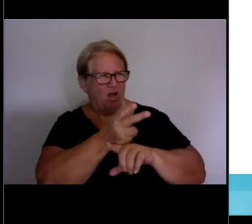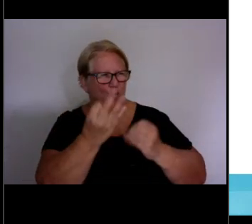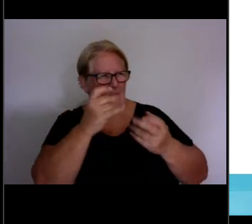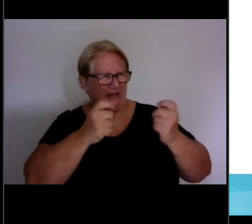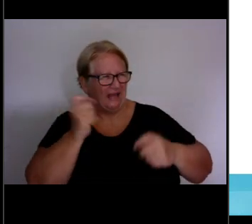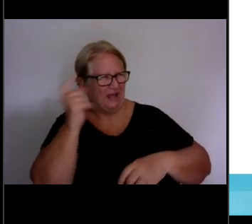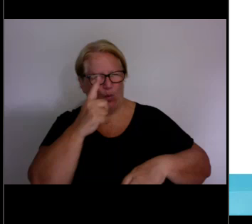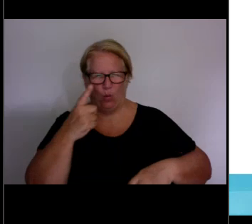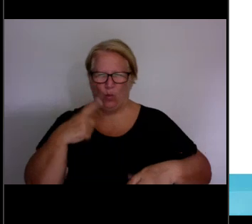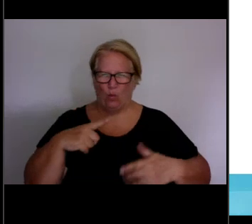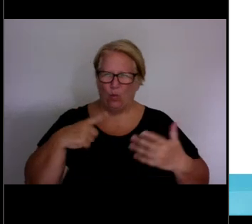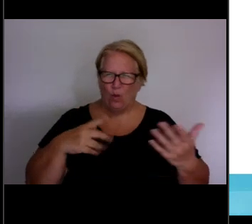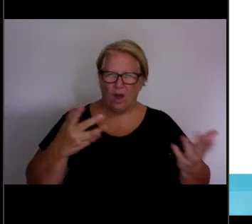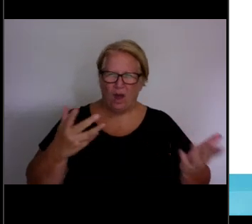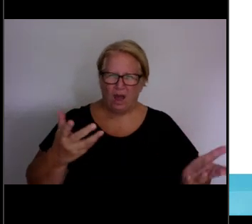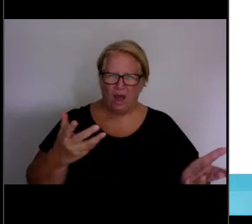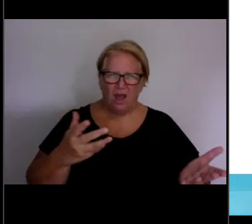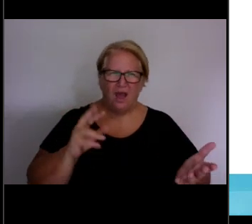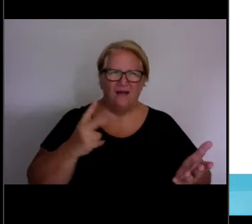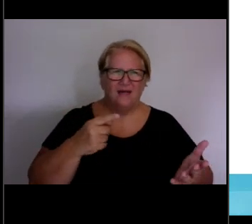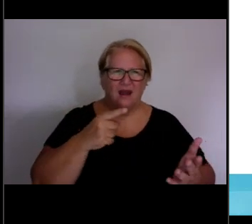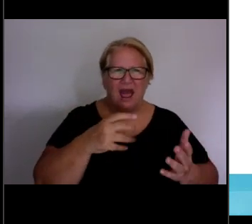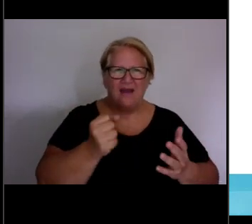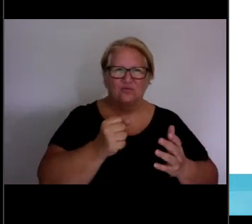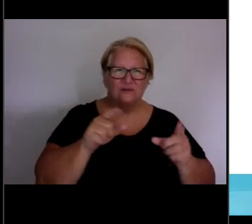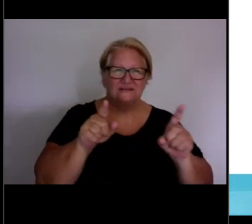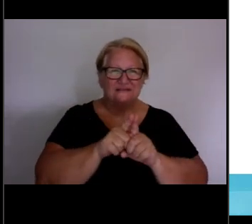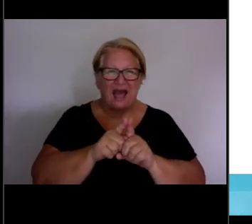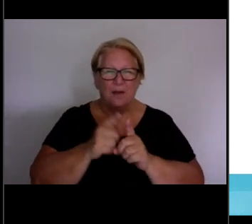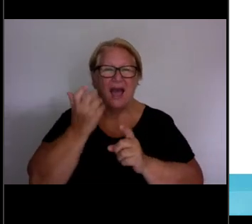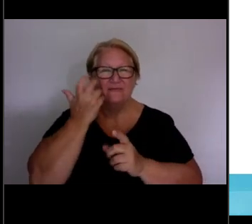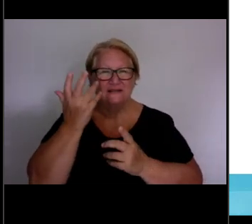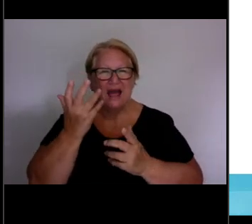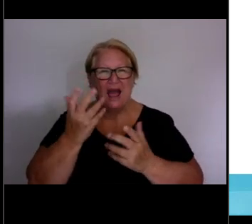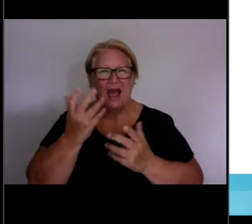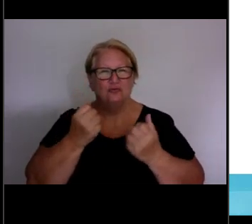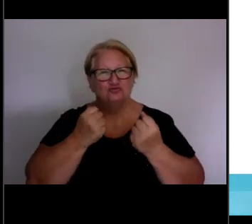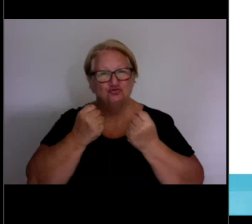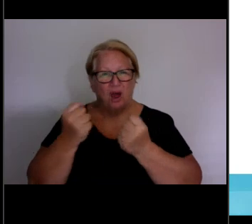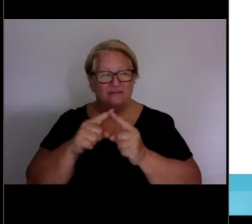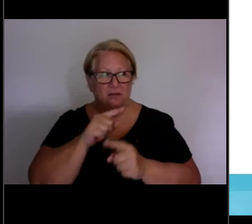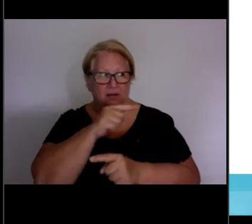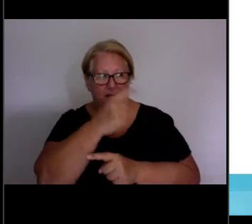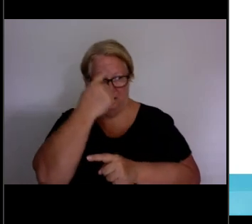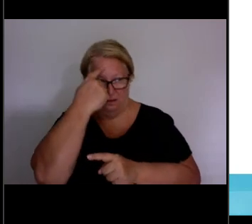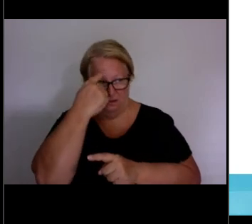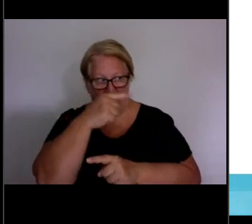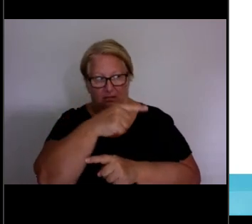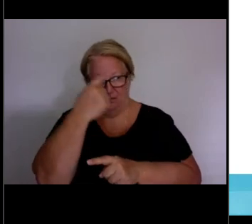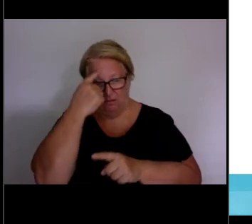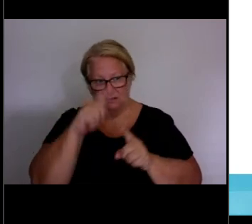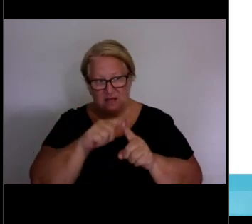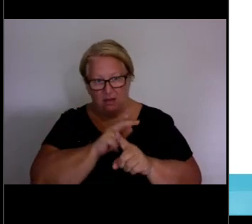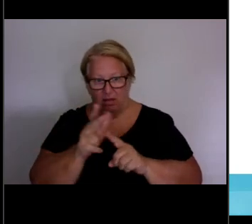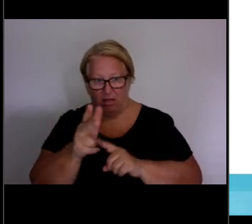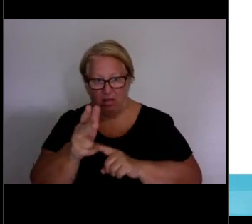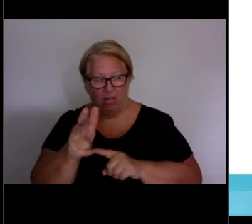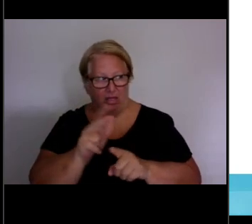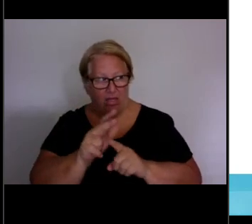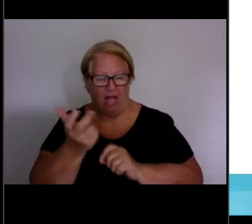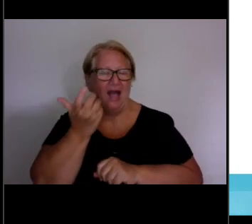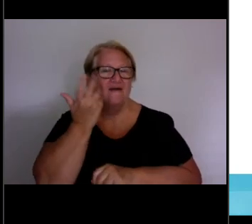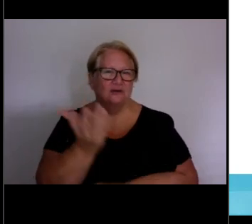way. And she had to drive the same route home every day, and she was unable to put this behind her because she kept on reliving the experience